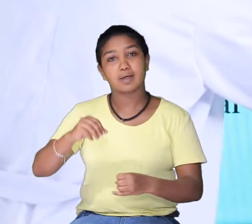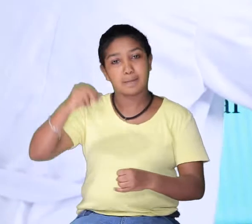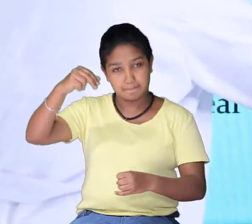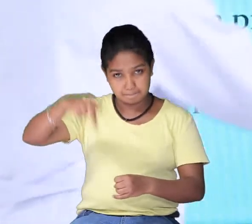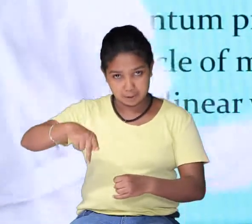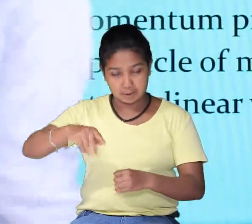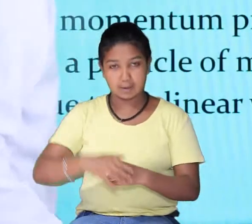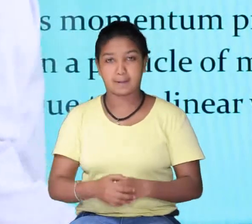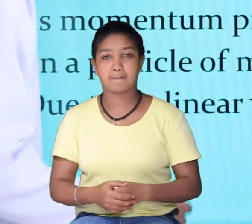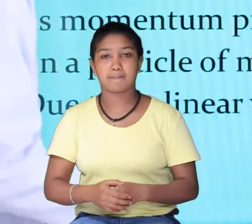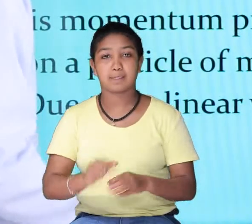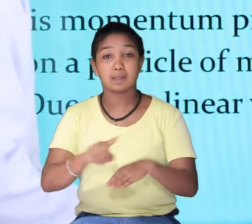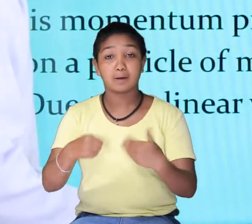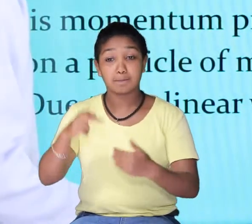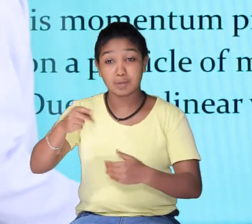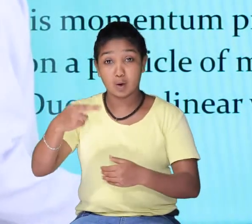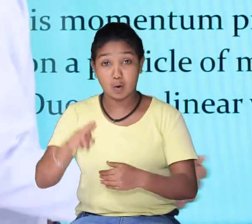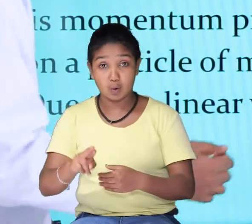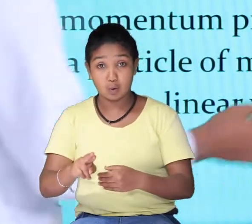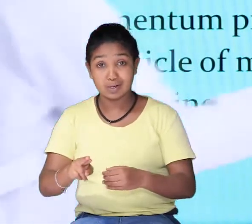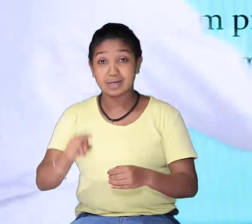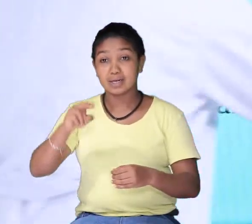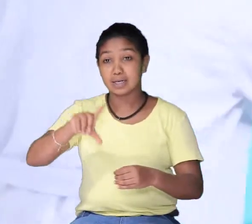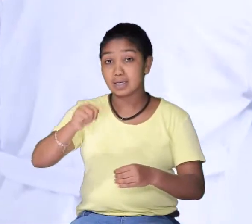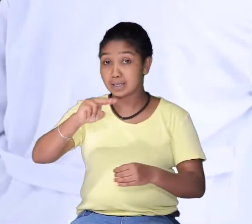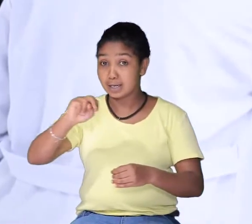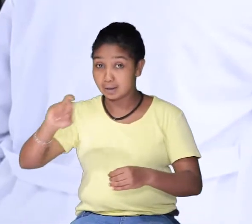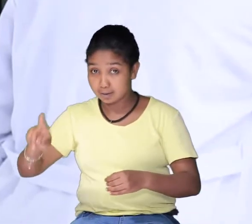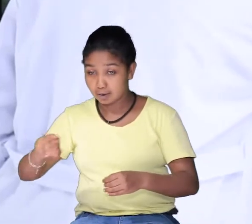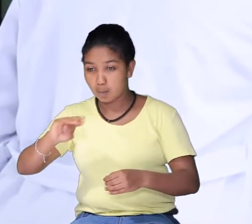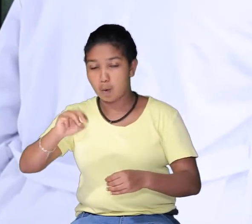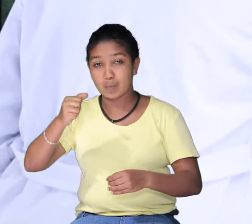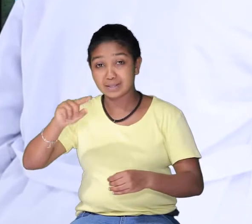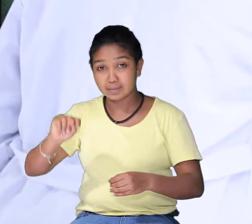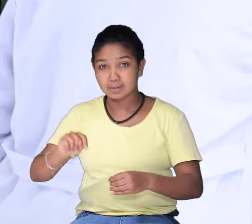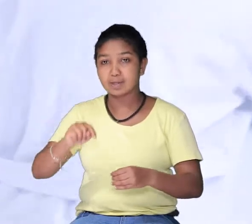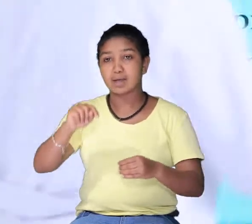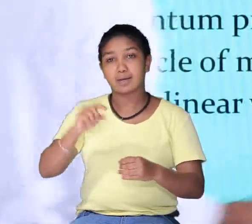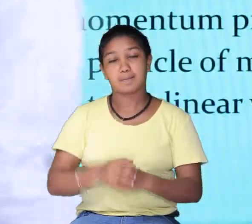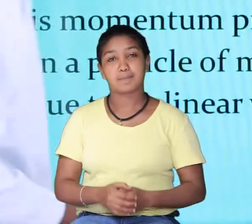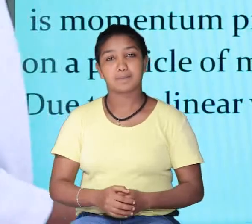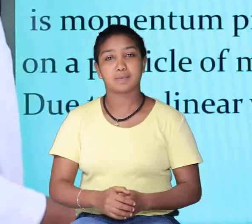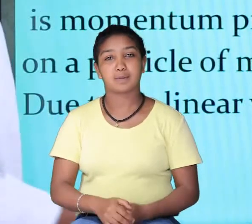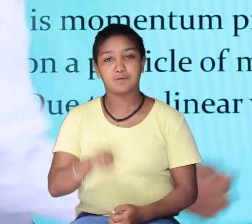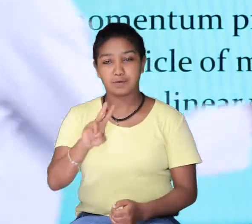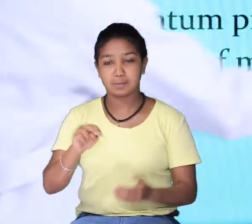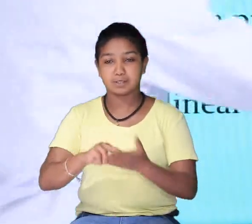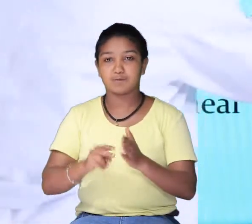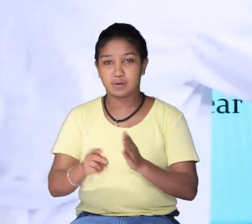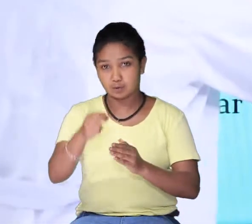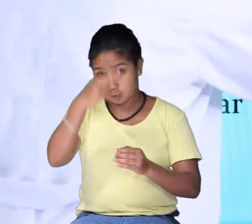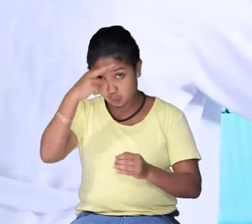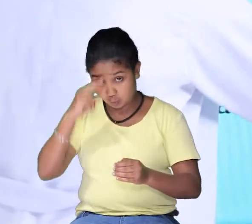P. So P or linear momentum is m times v. V is the velocity. Due